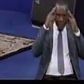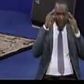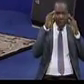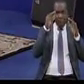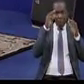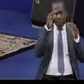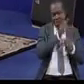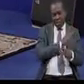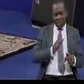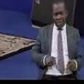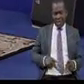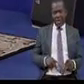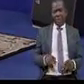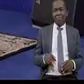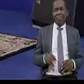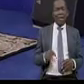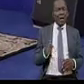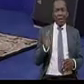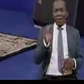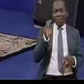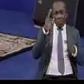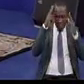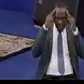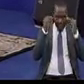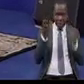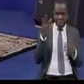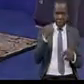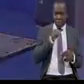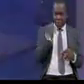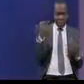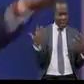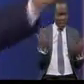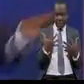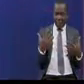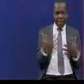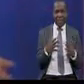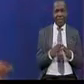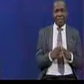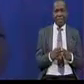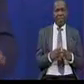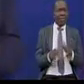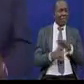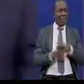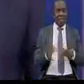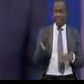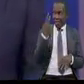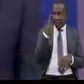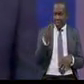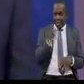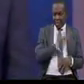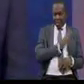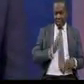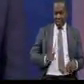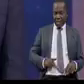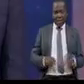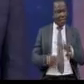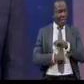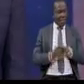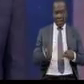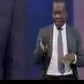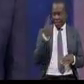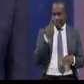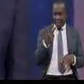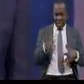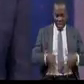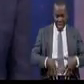on his face, don't come here again. He didn't see the man. He didn't see the anger. He saw the presence of